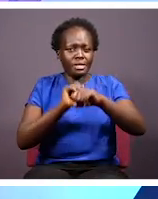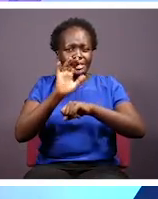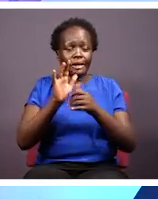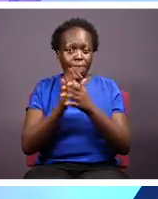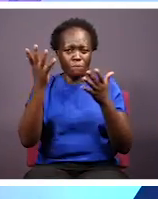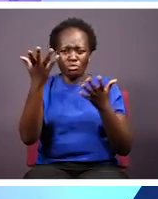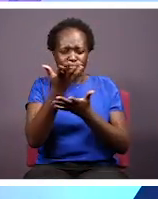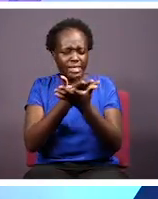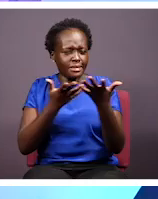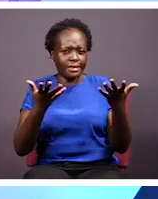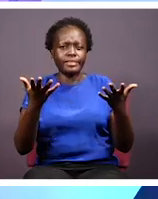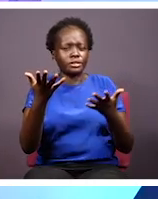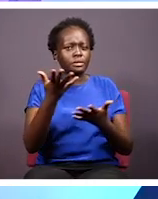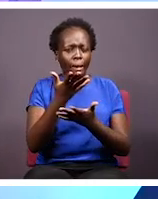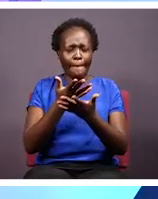engage